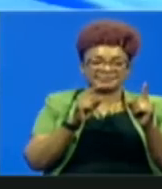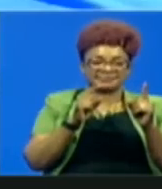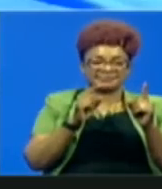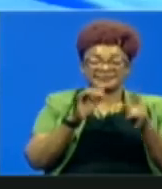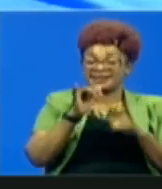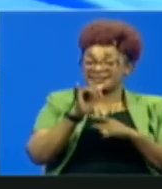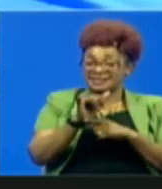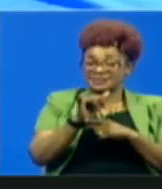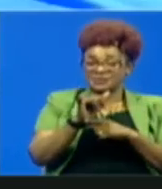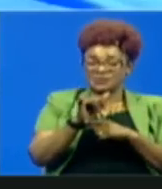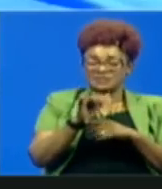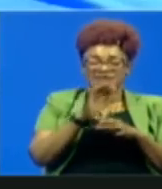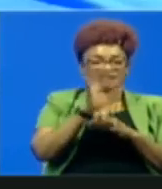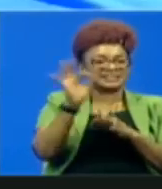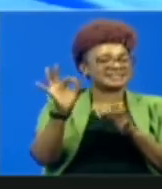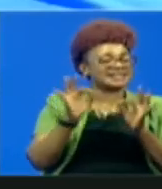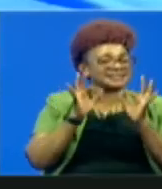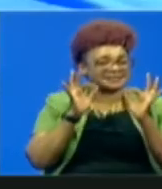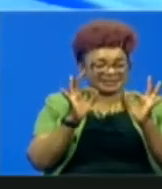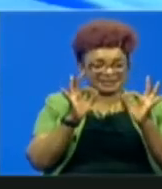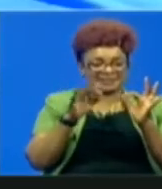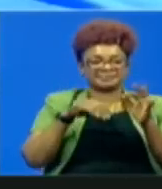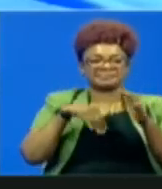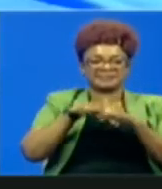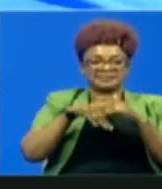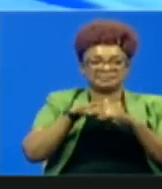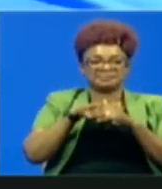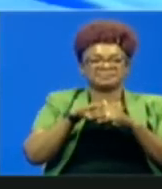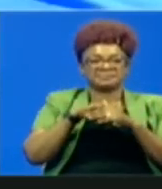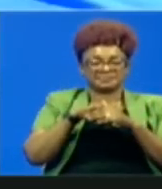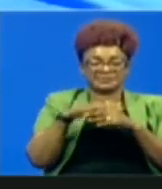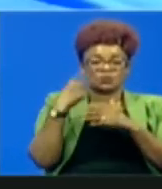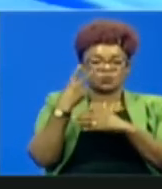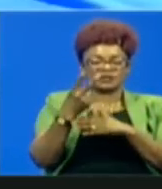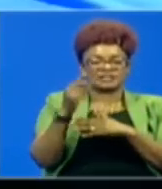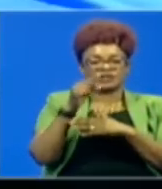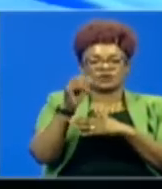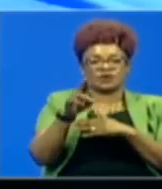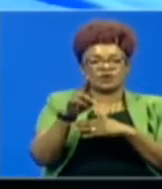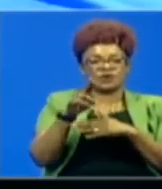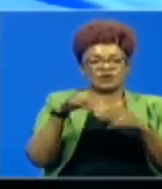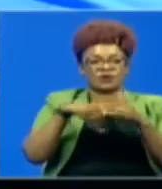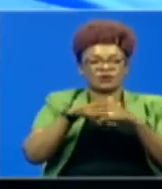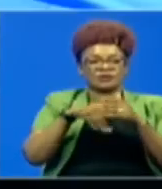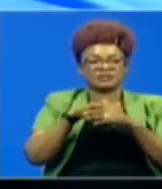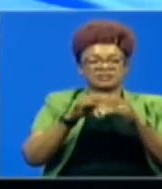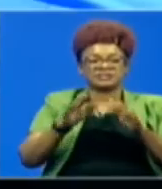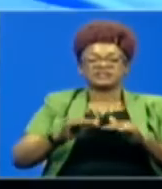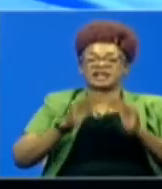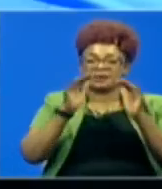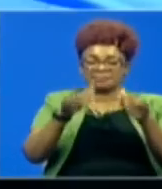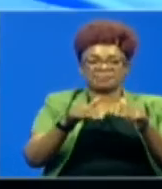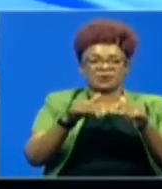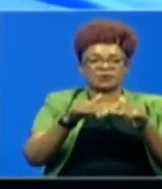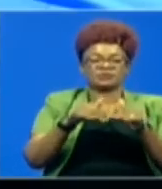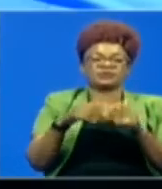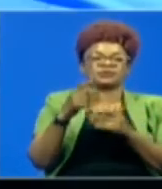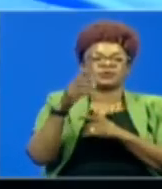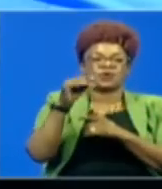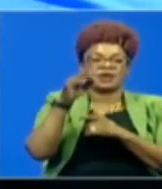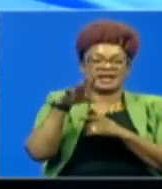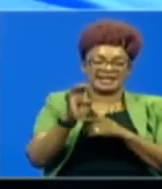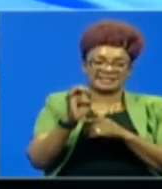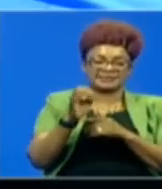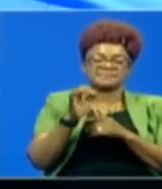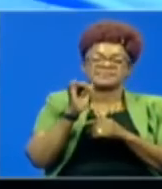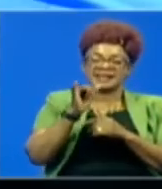That was a fantastic game to watch. I mean, just watching Gor Mahia coach Hassan Oktay jump onto Dennis Oliech's back just gives